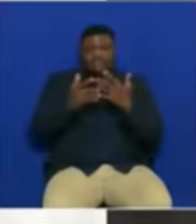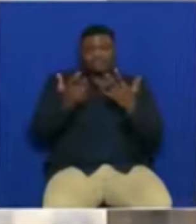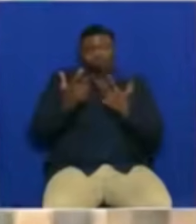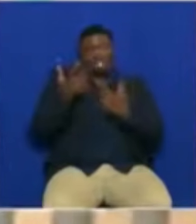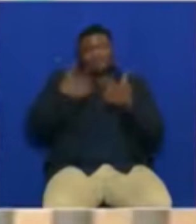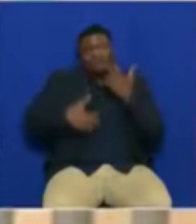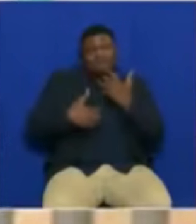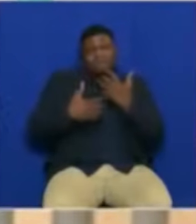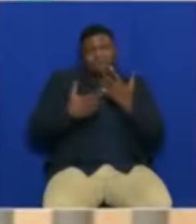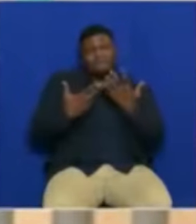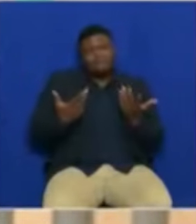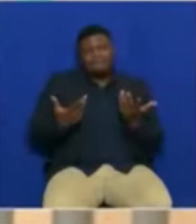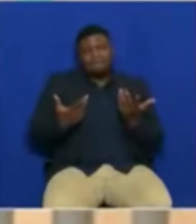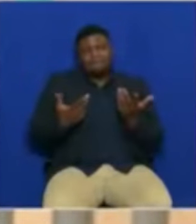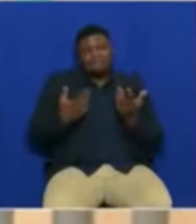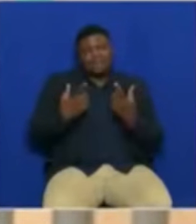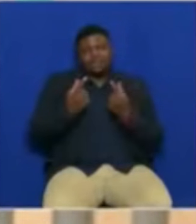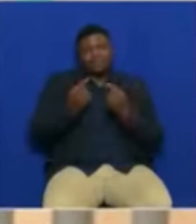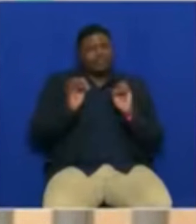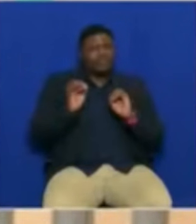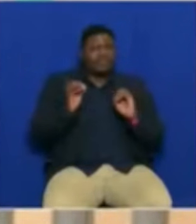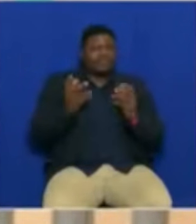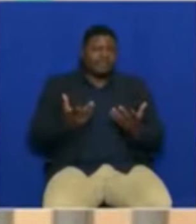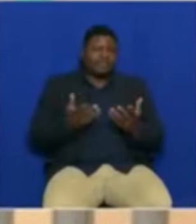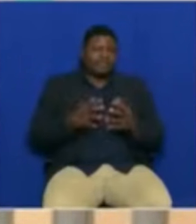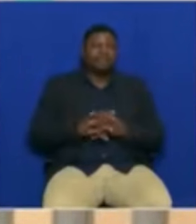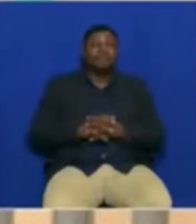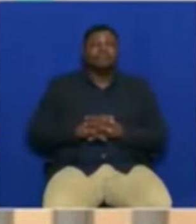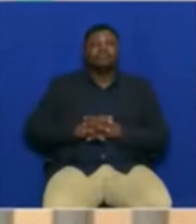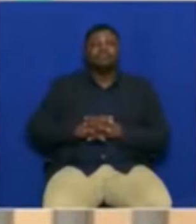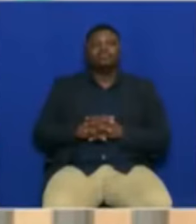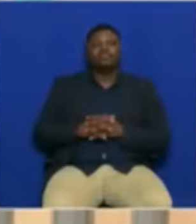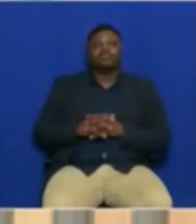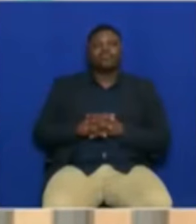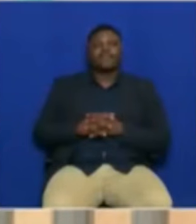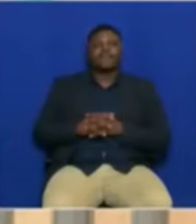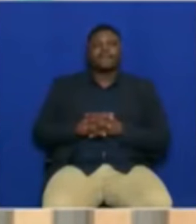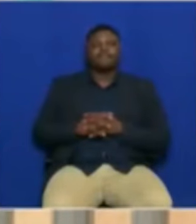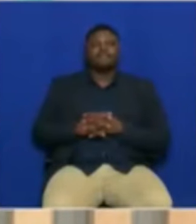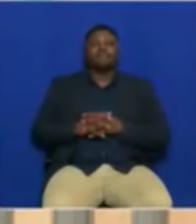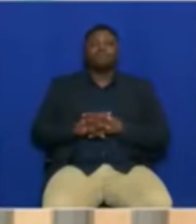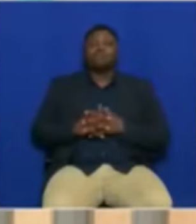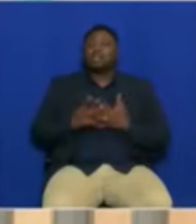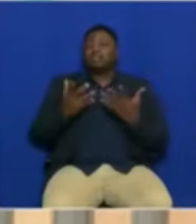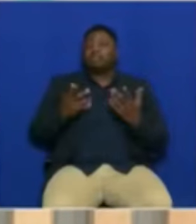Lastly then, let's just look, having worked through this vetting issue,